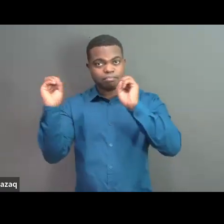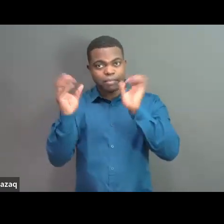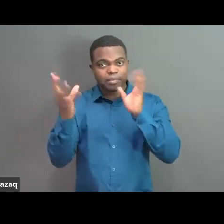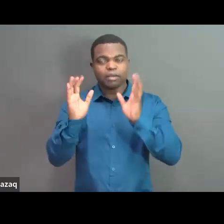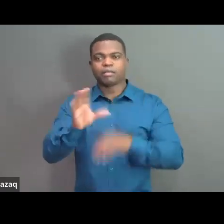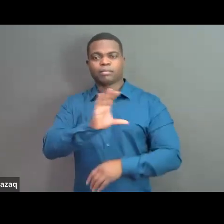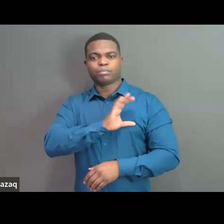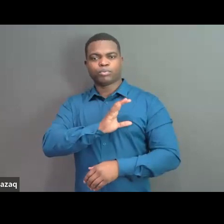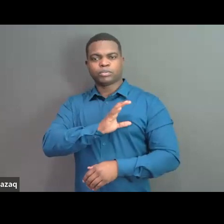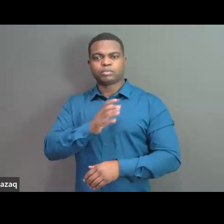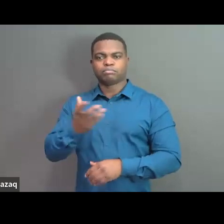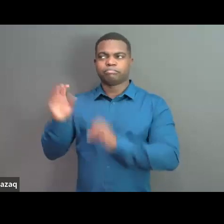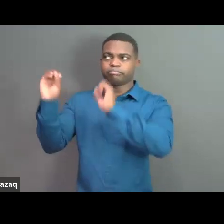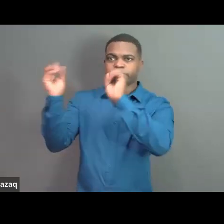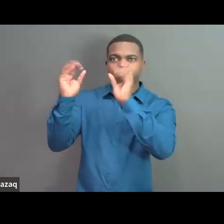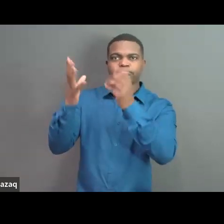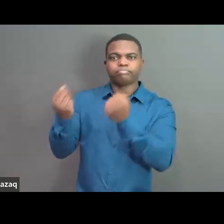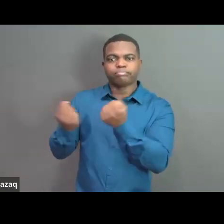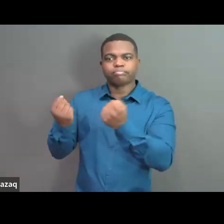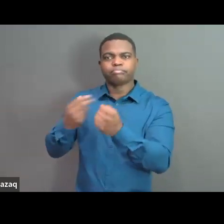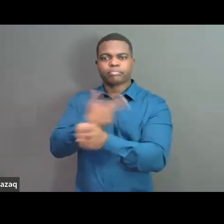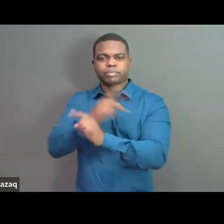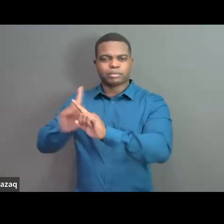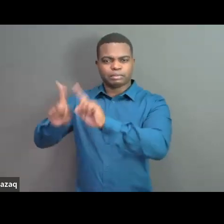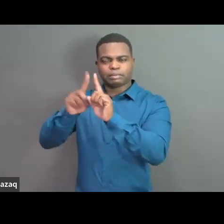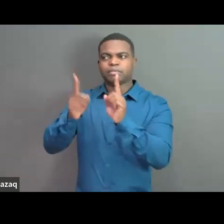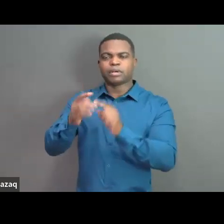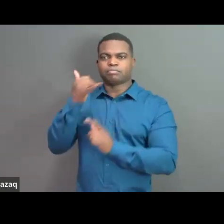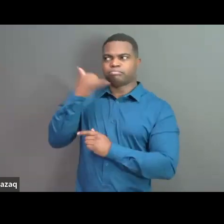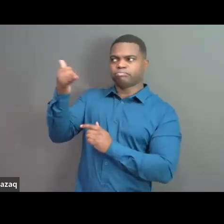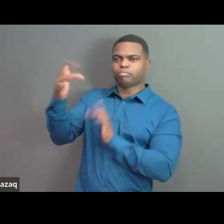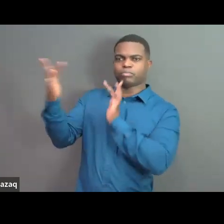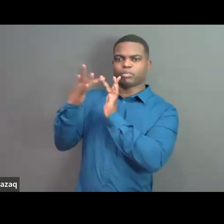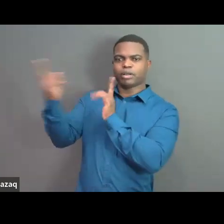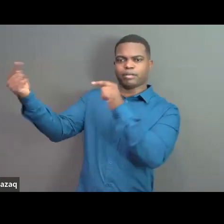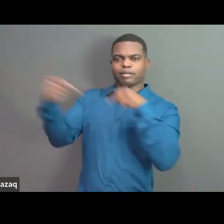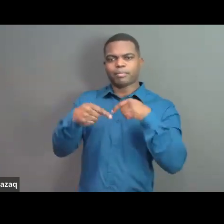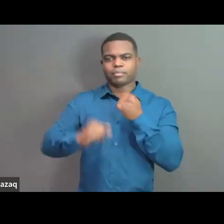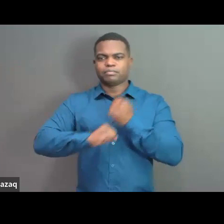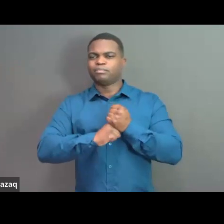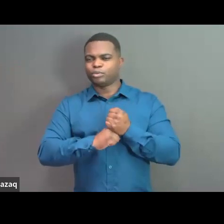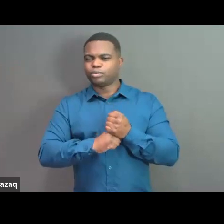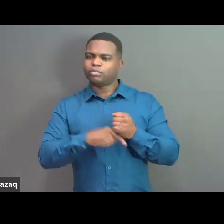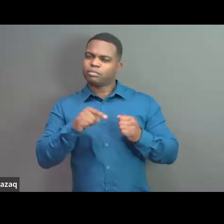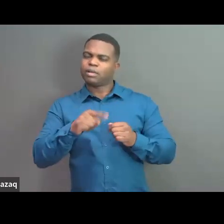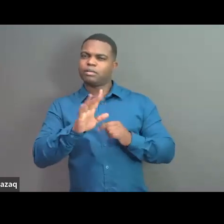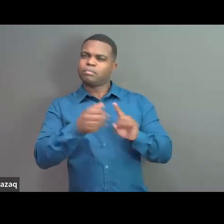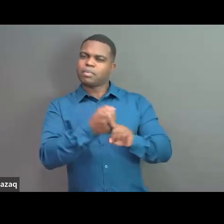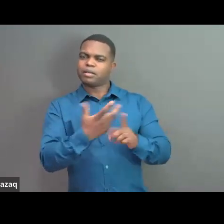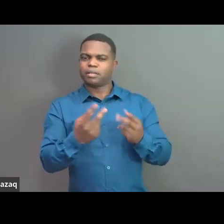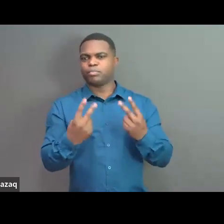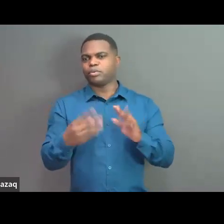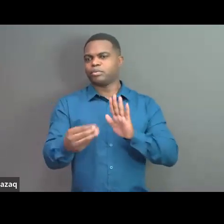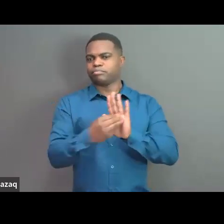pizza tonight, you can do so. But for people who live in informal settlements and rural areas where there is